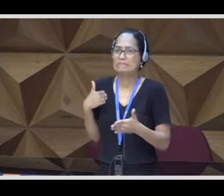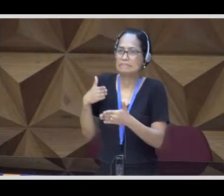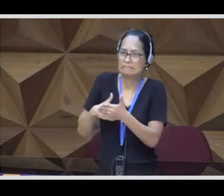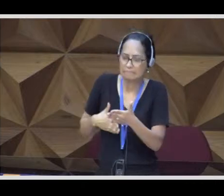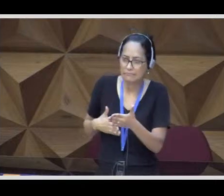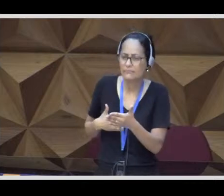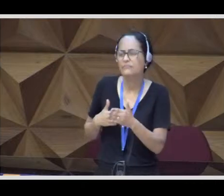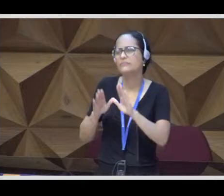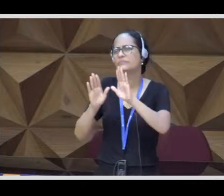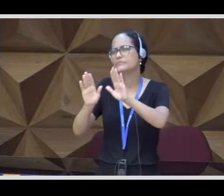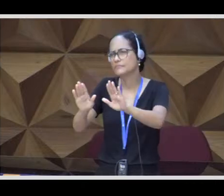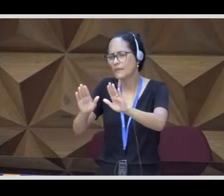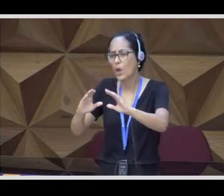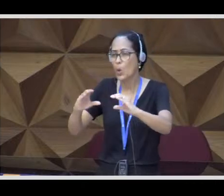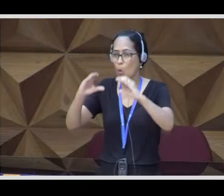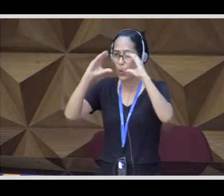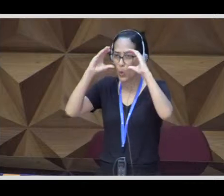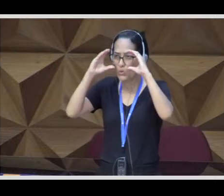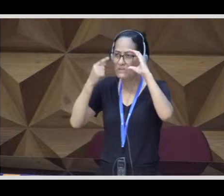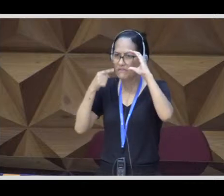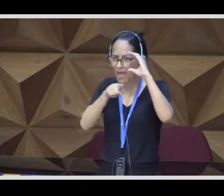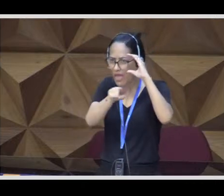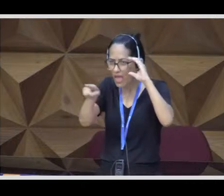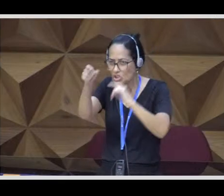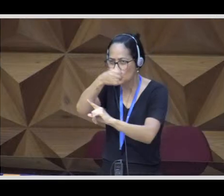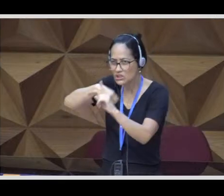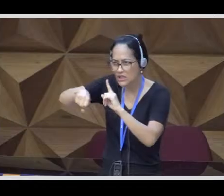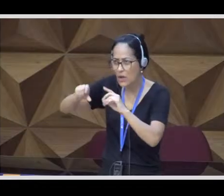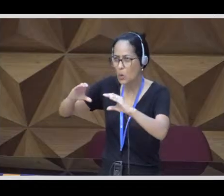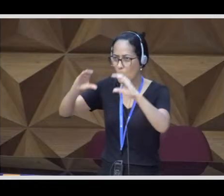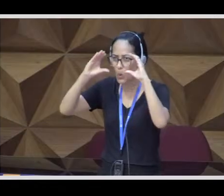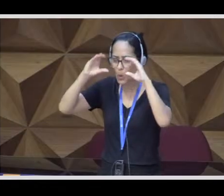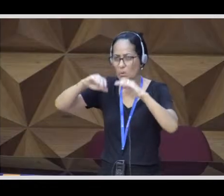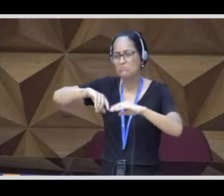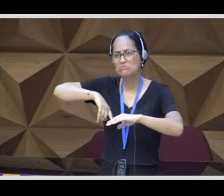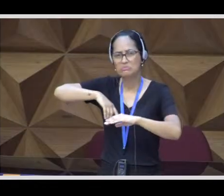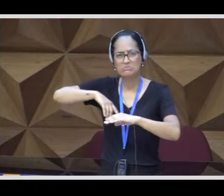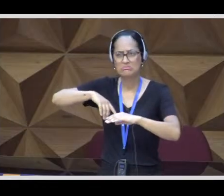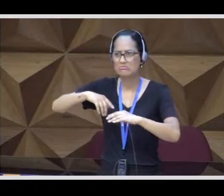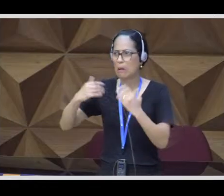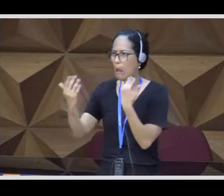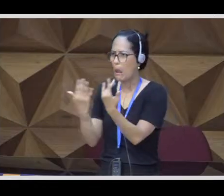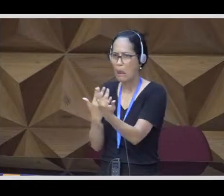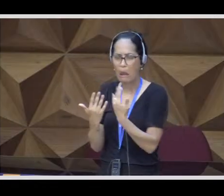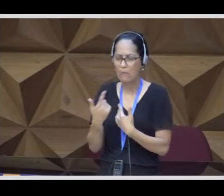common in everyday social settings. We don't see them very often yet.